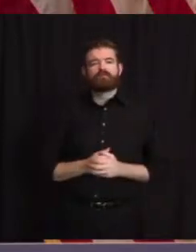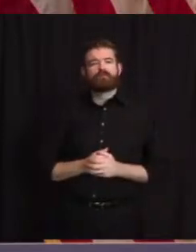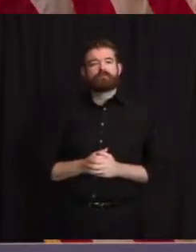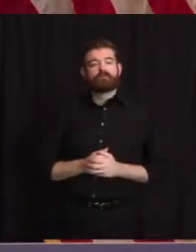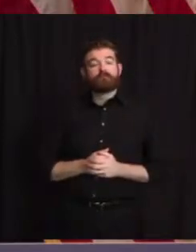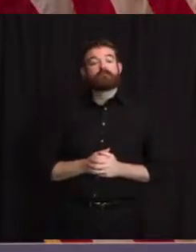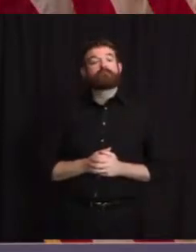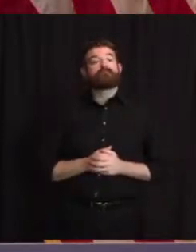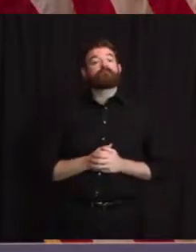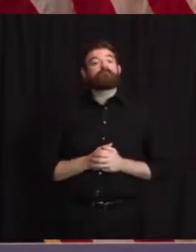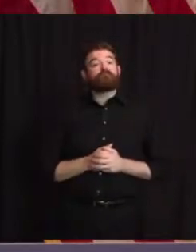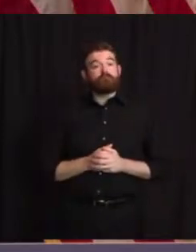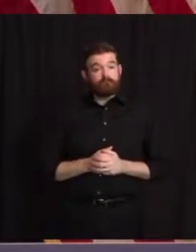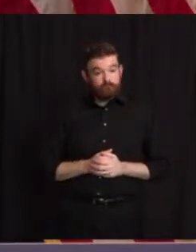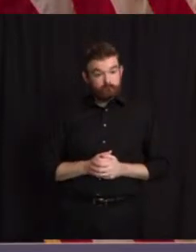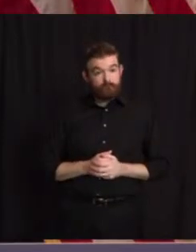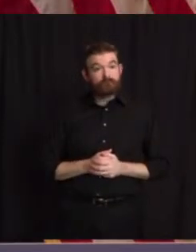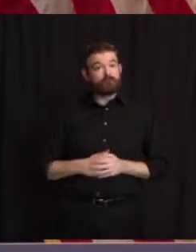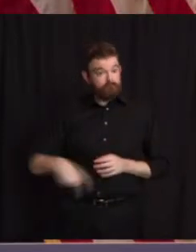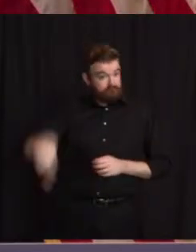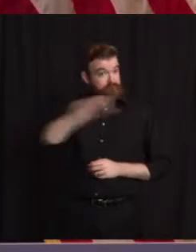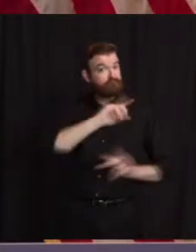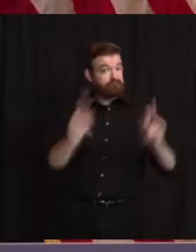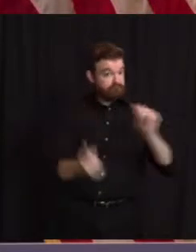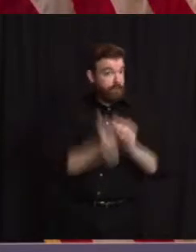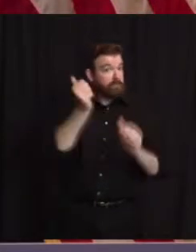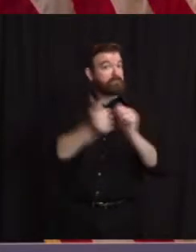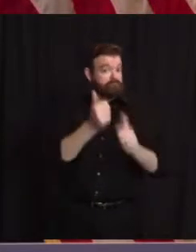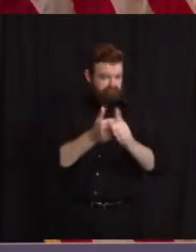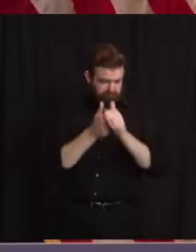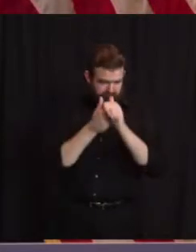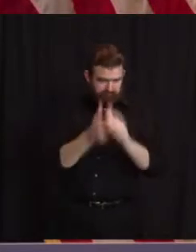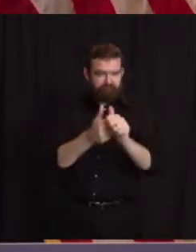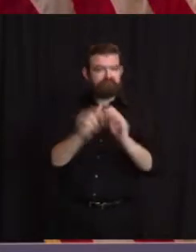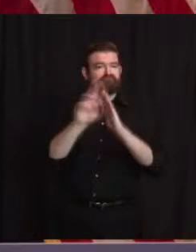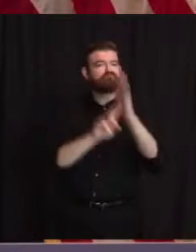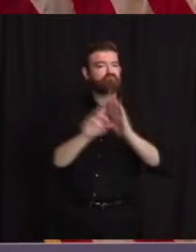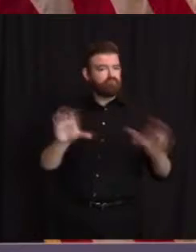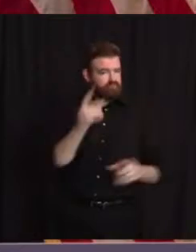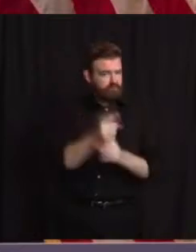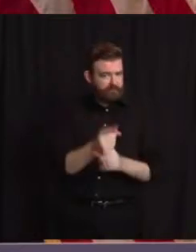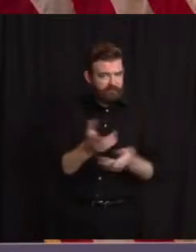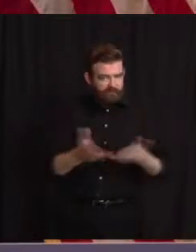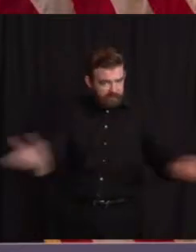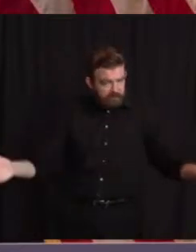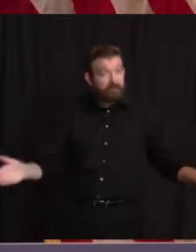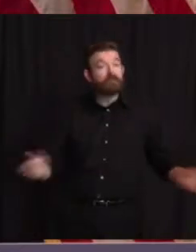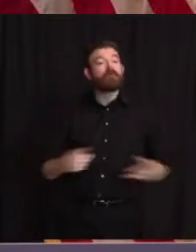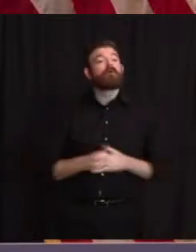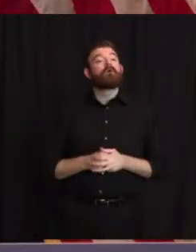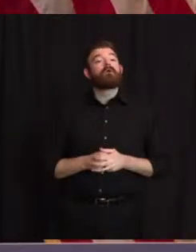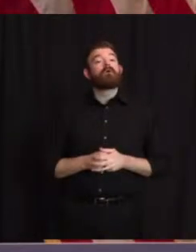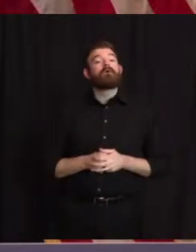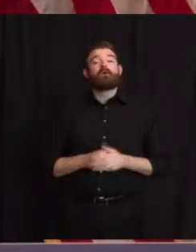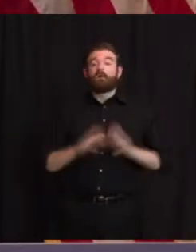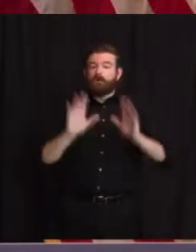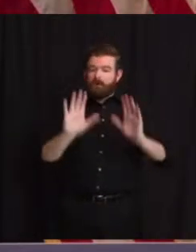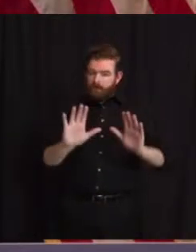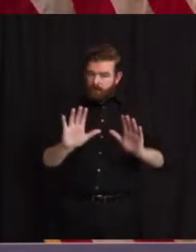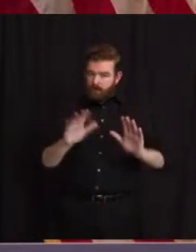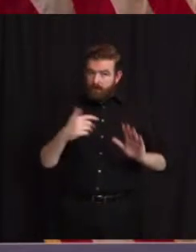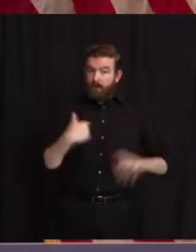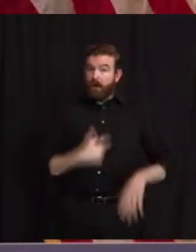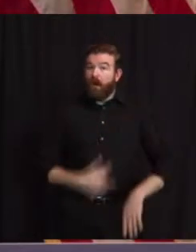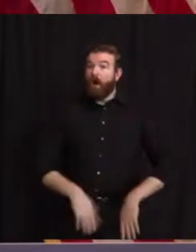people are doing the right things. Again, to repeat what I said earlier, we're not opening up dining, either outdoors or